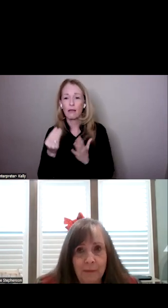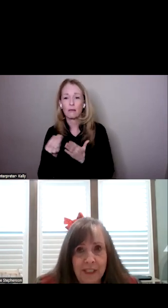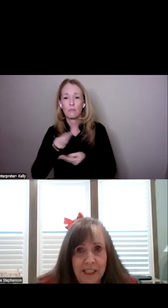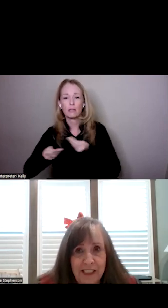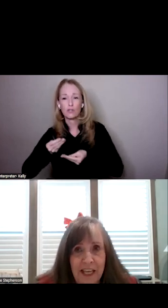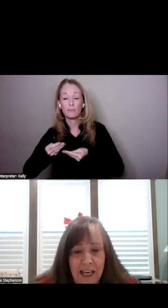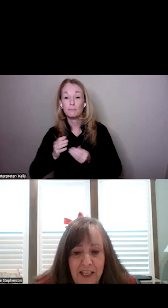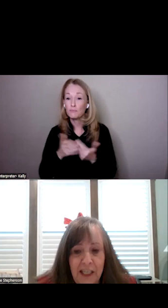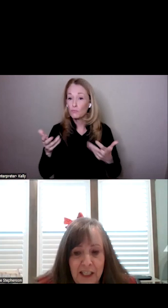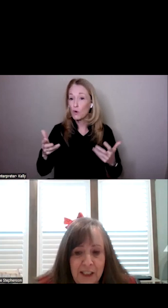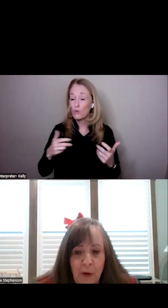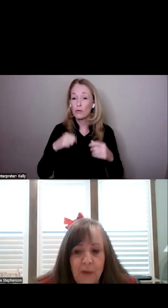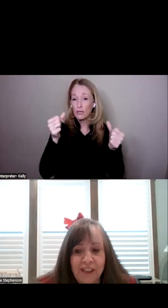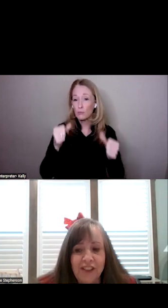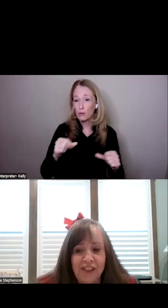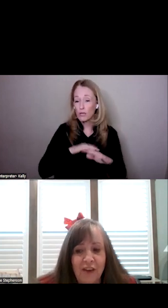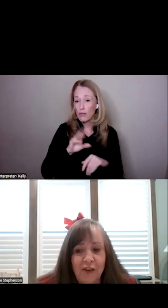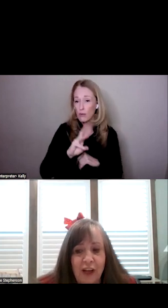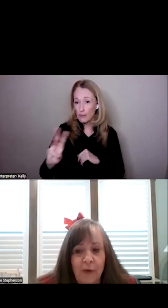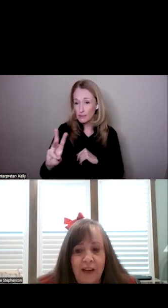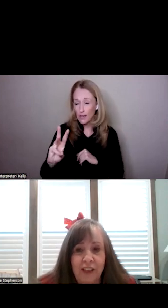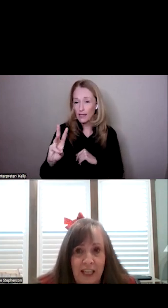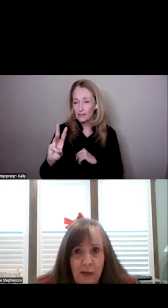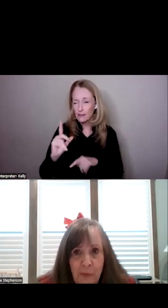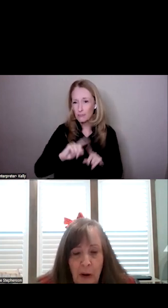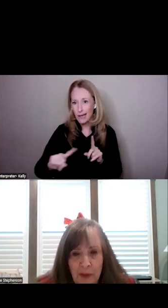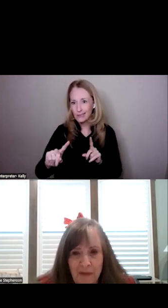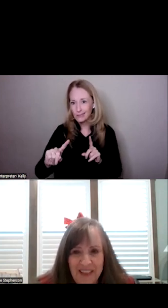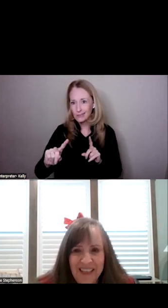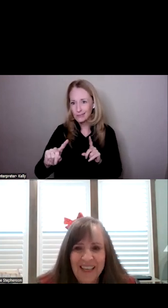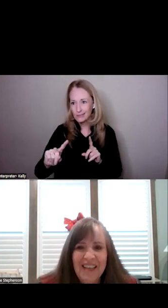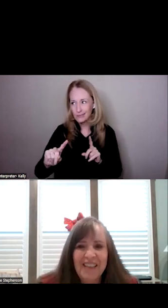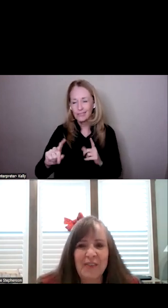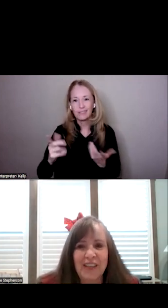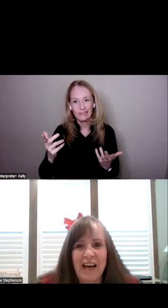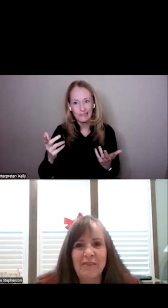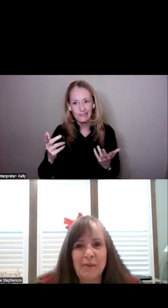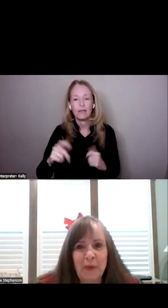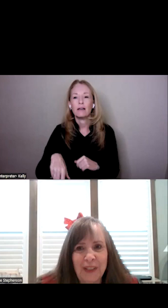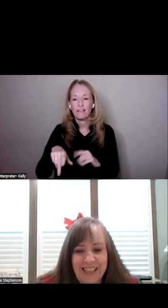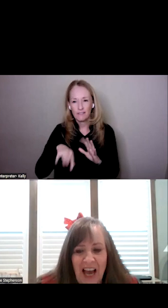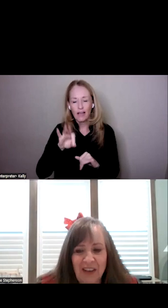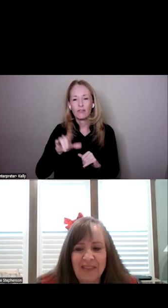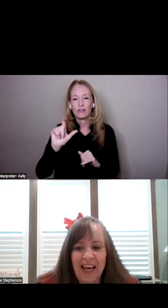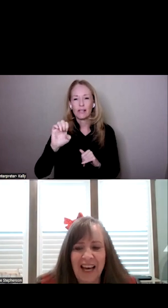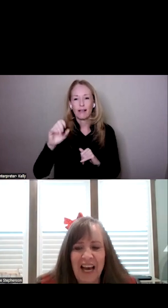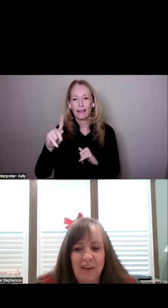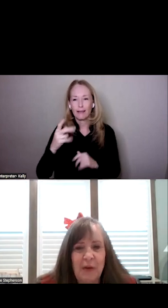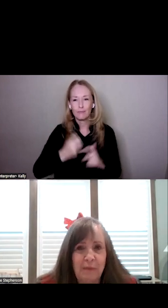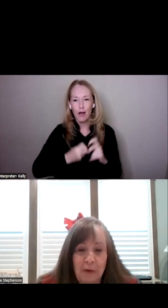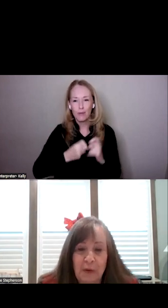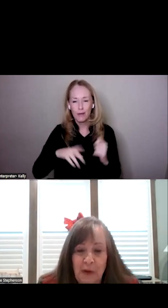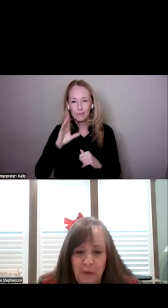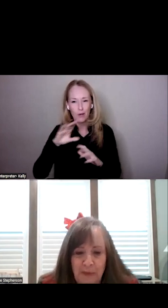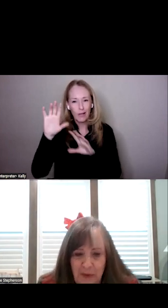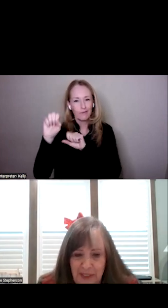our website today, and it is, but we just discovered that we have a link problem. So we're going to have to pull it down,